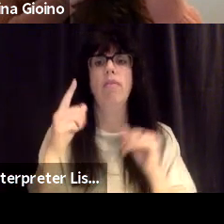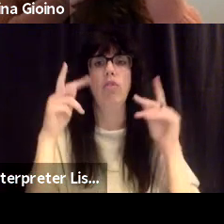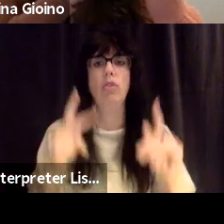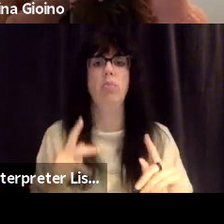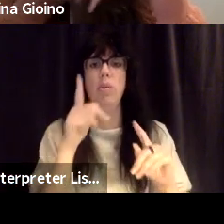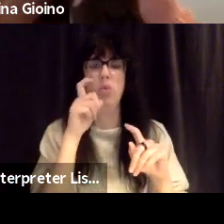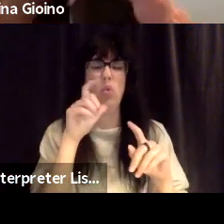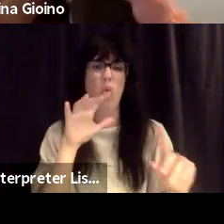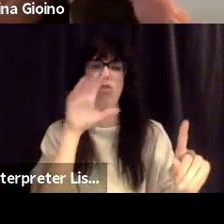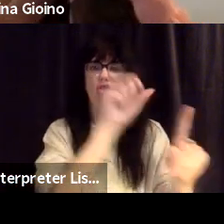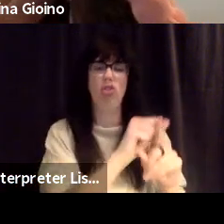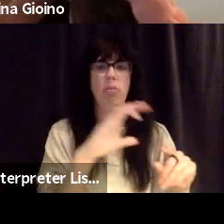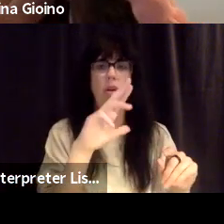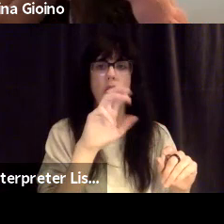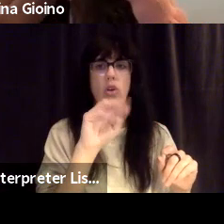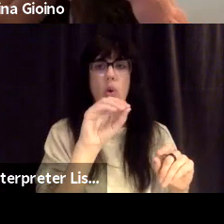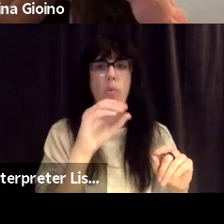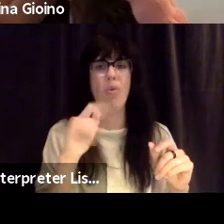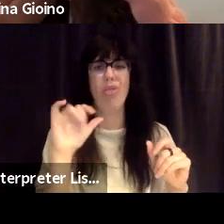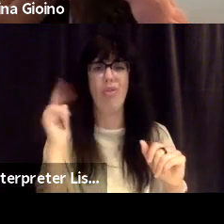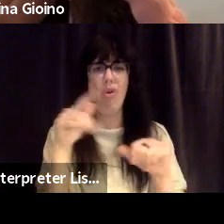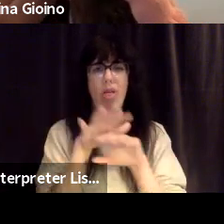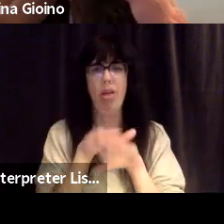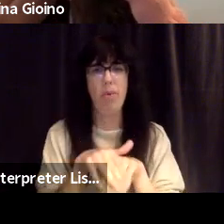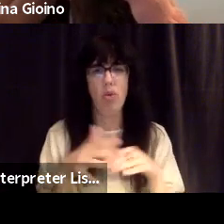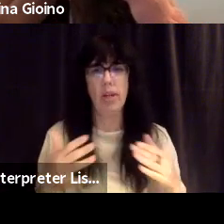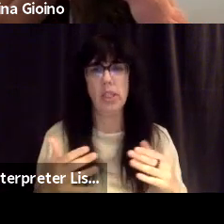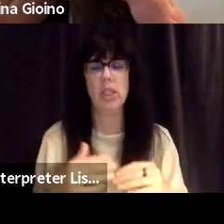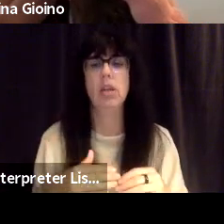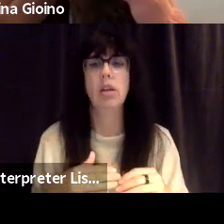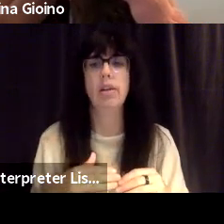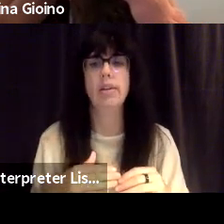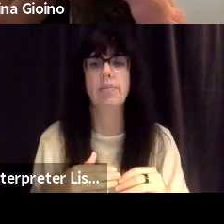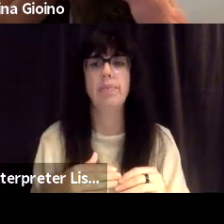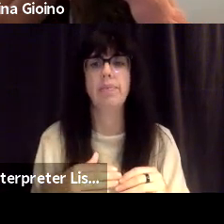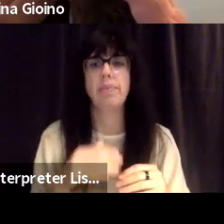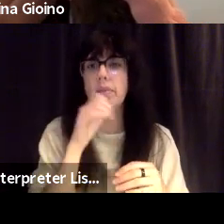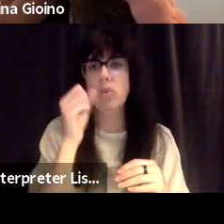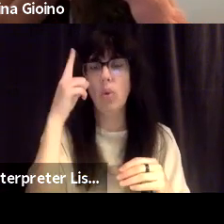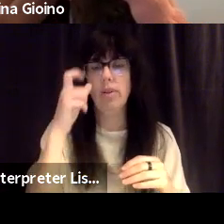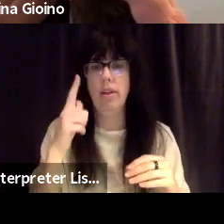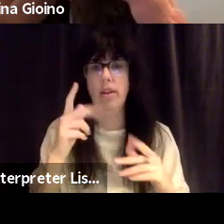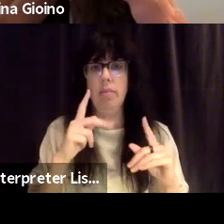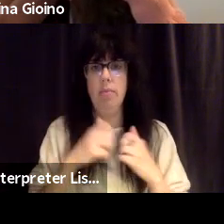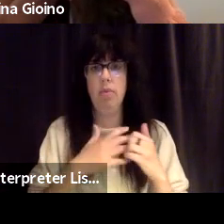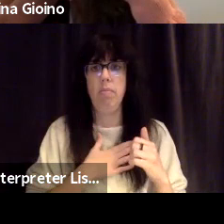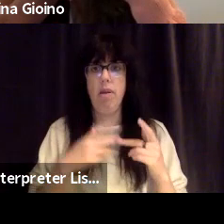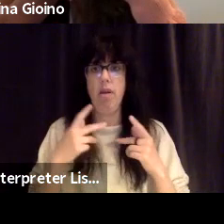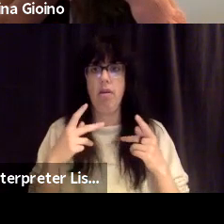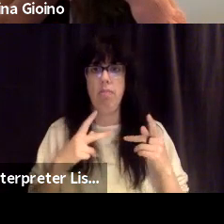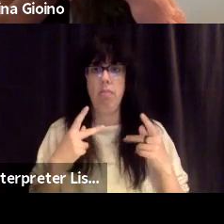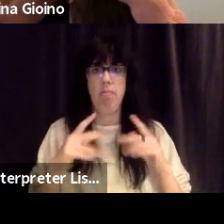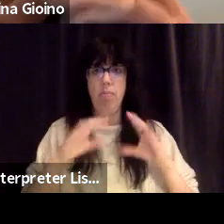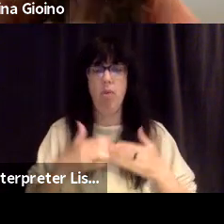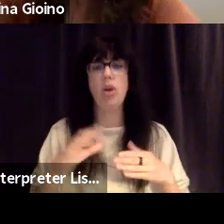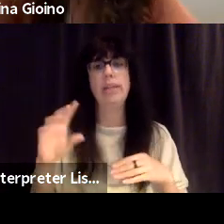of Cuomo. So they're all hypocrites. And I just don't understand. And I'll talk about the people in my party, the Democratic Party,